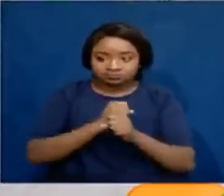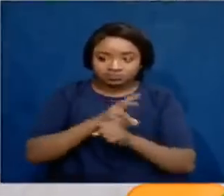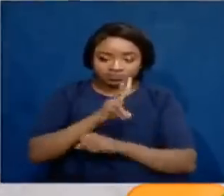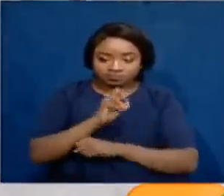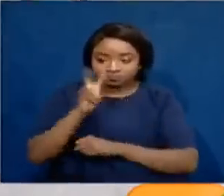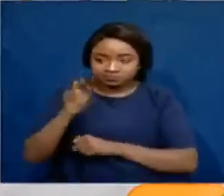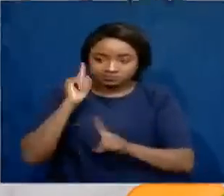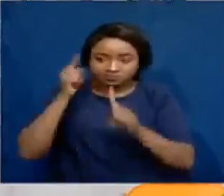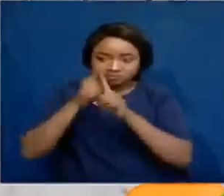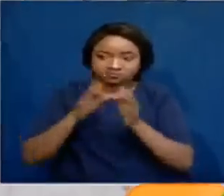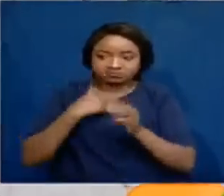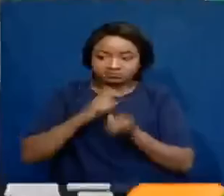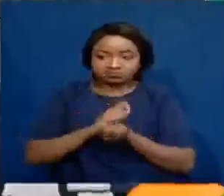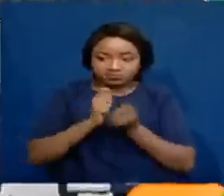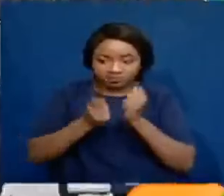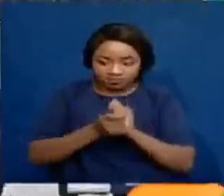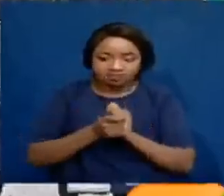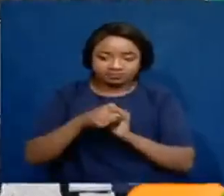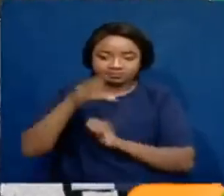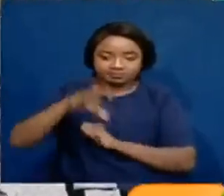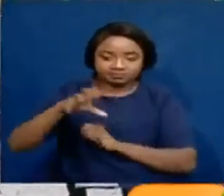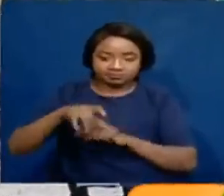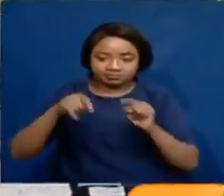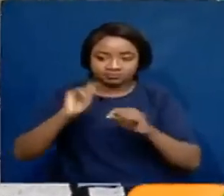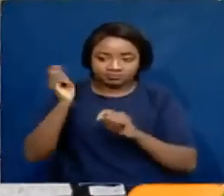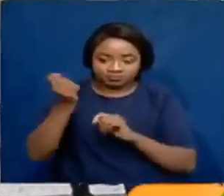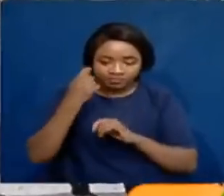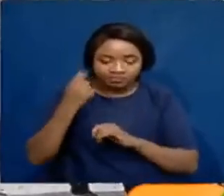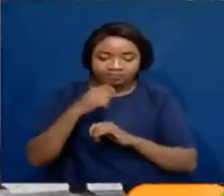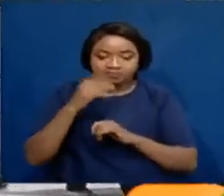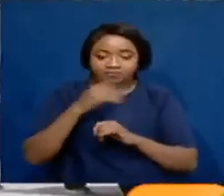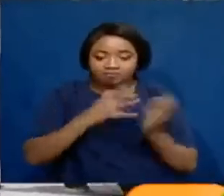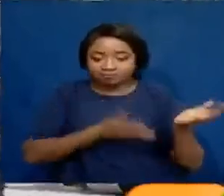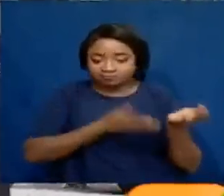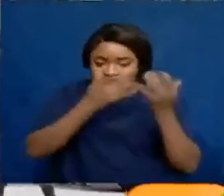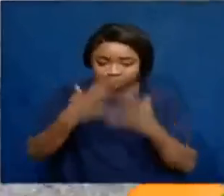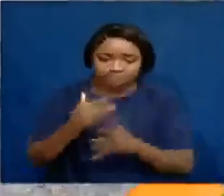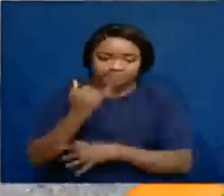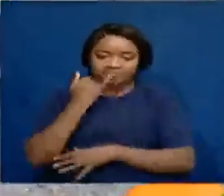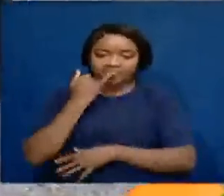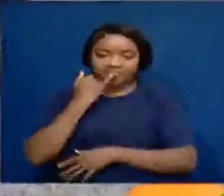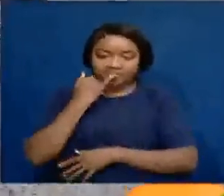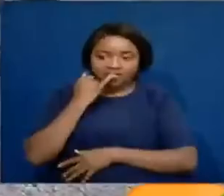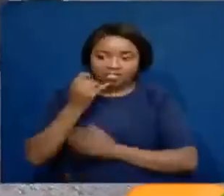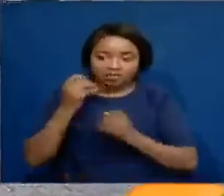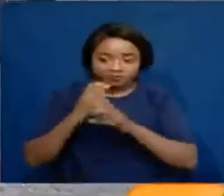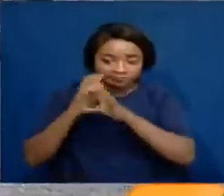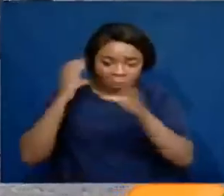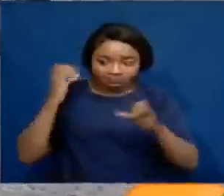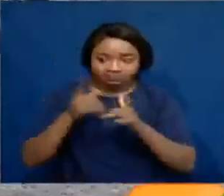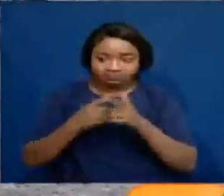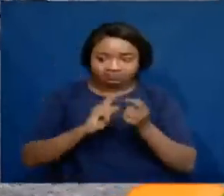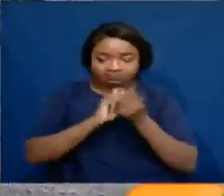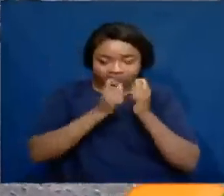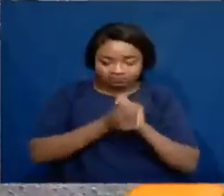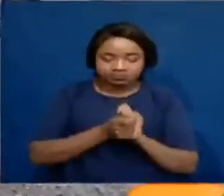to transform the matatu industry in Kenya by supplying electric vehicles to replace the fuel-powered vehicles, even as Kenya looks forward to